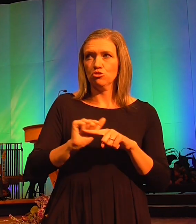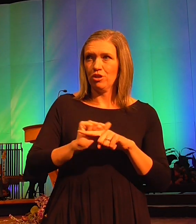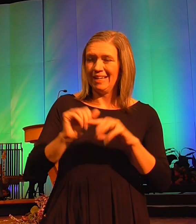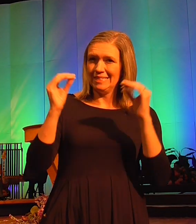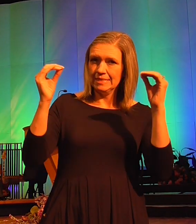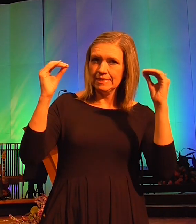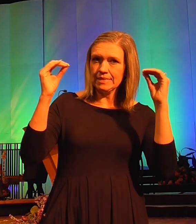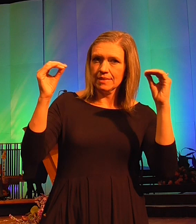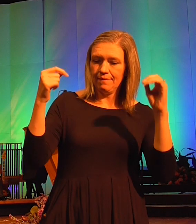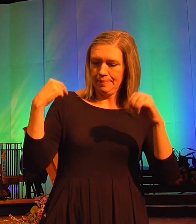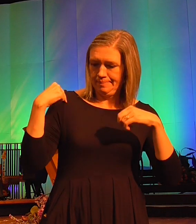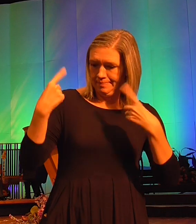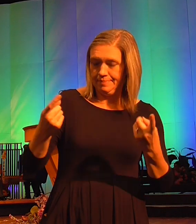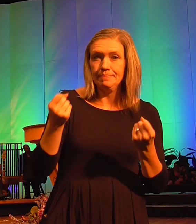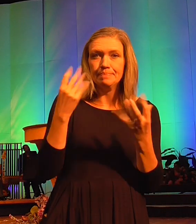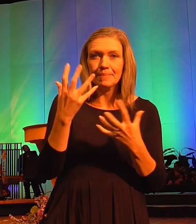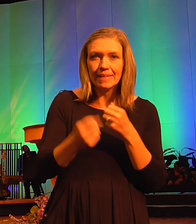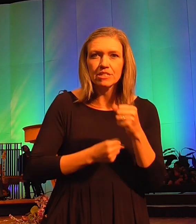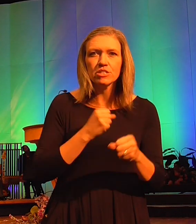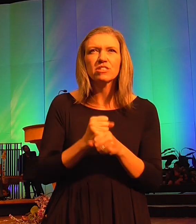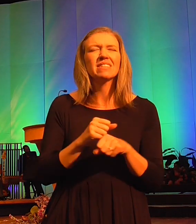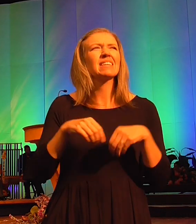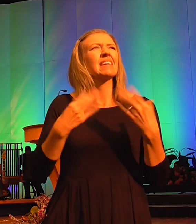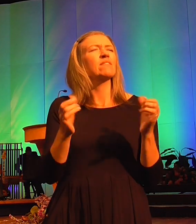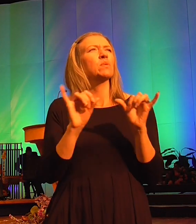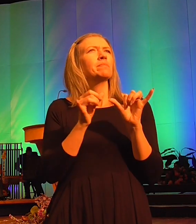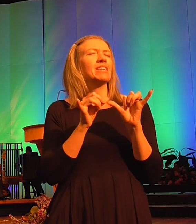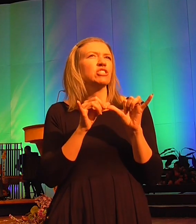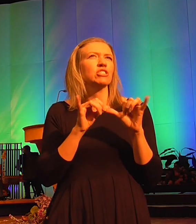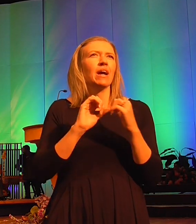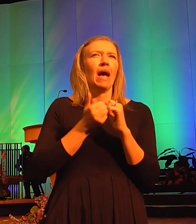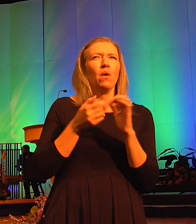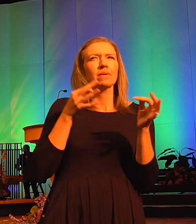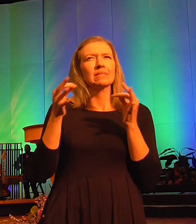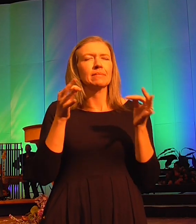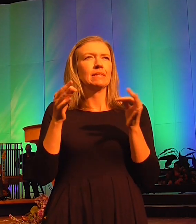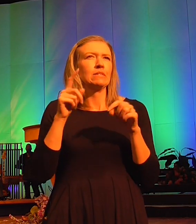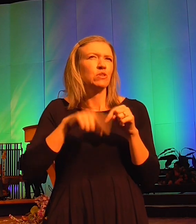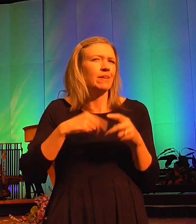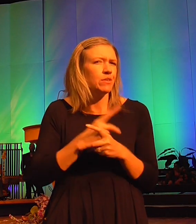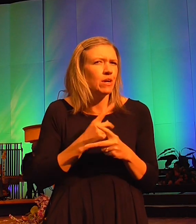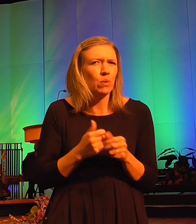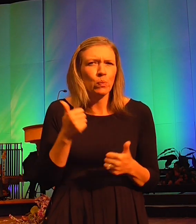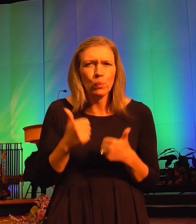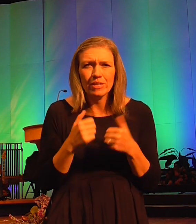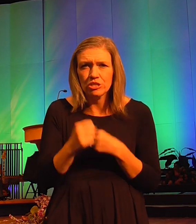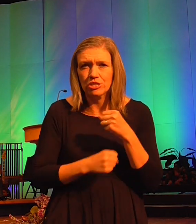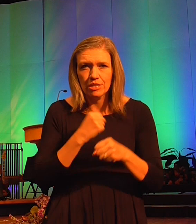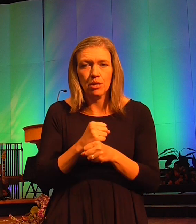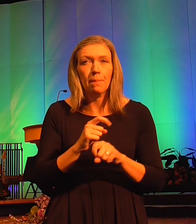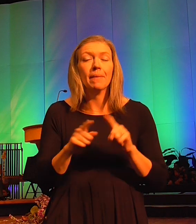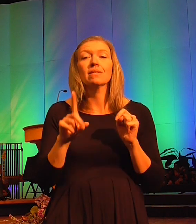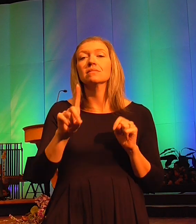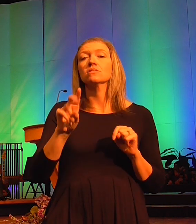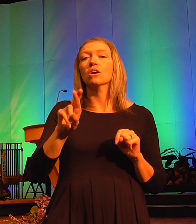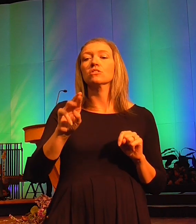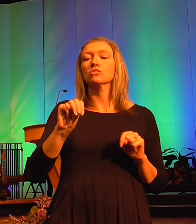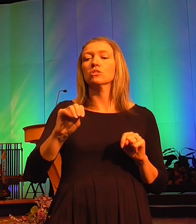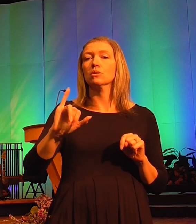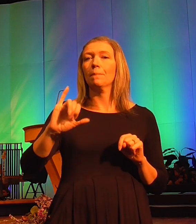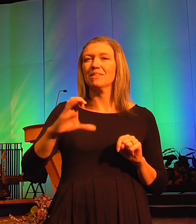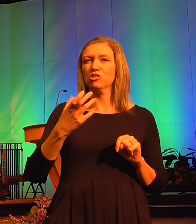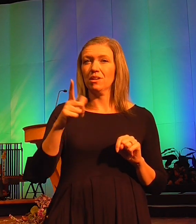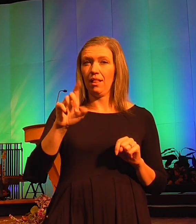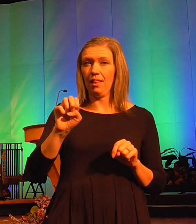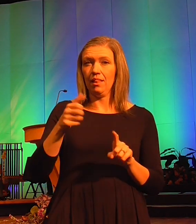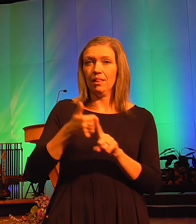practitioners for many decades to give you a measure. We couldn't figure out the exact year, but Dr. Michelle, who's been a minister